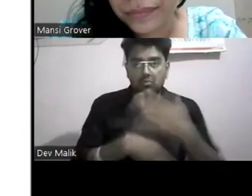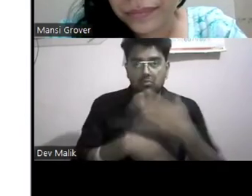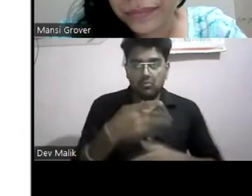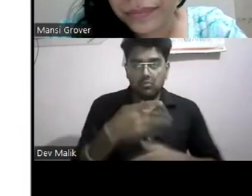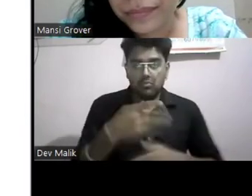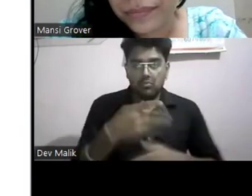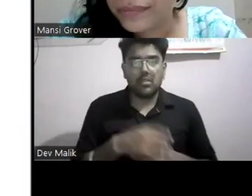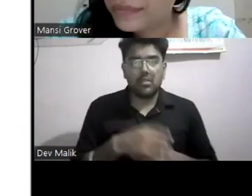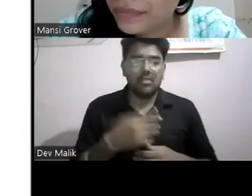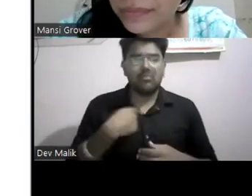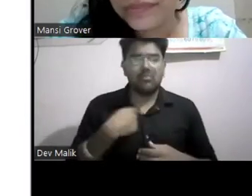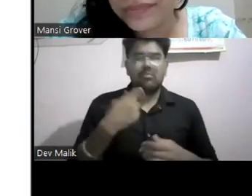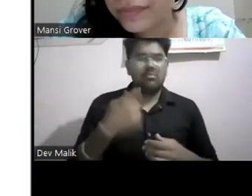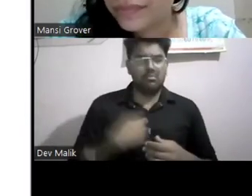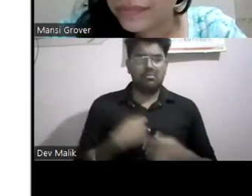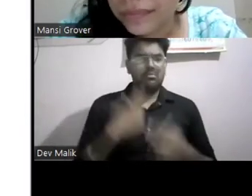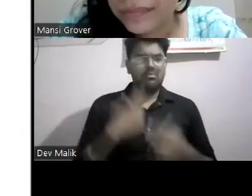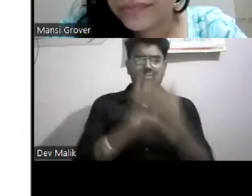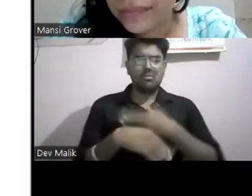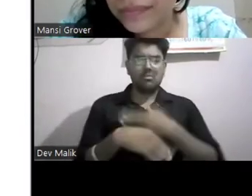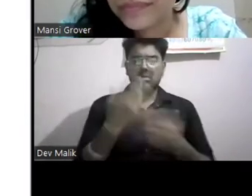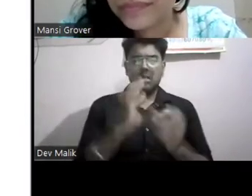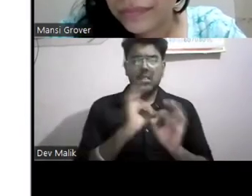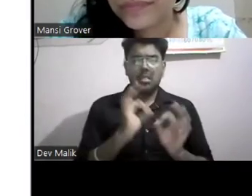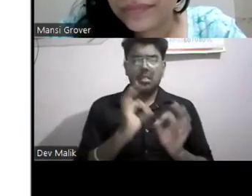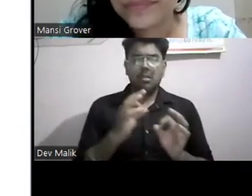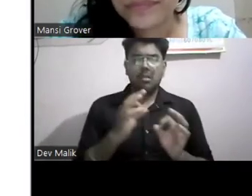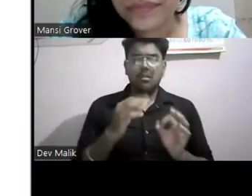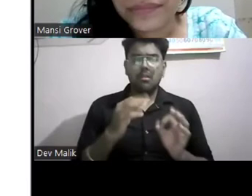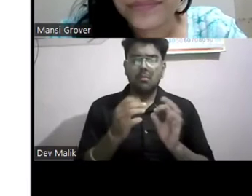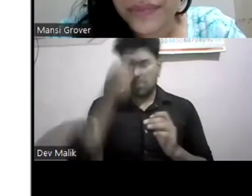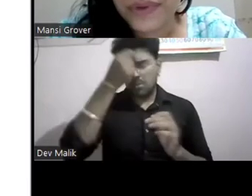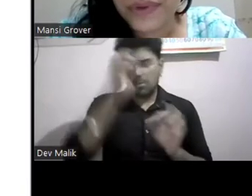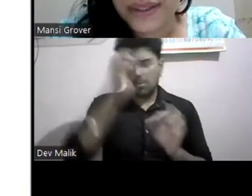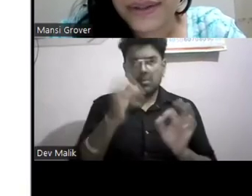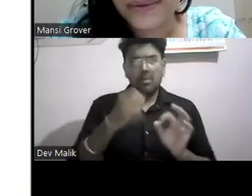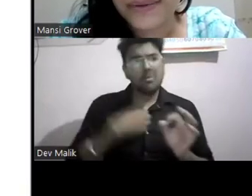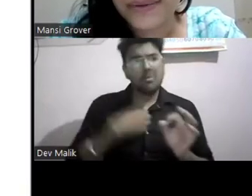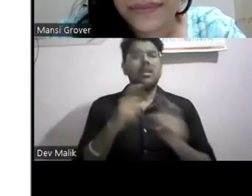paas koi aisa problem nahi hai, so you should be doing such great things.